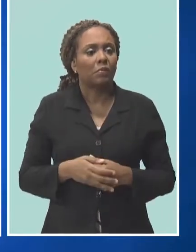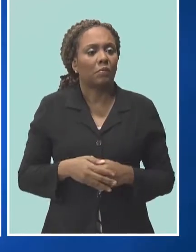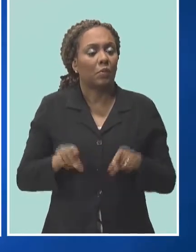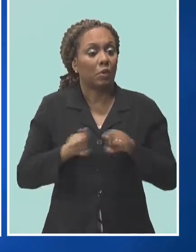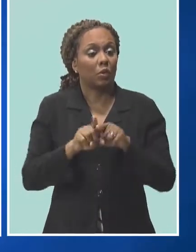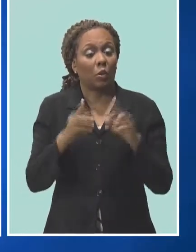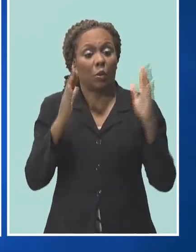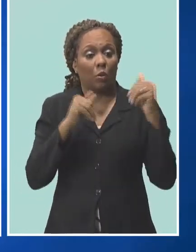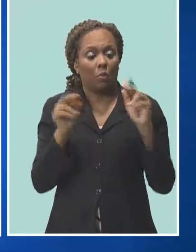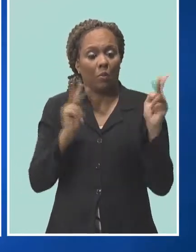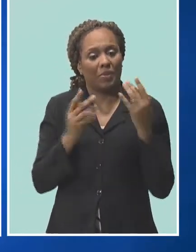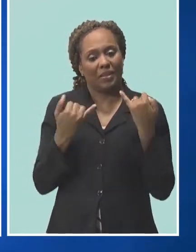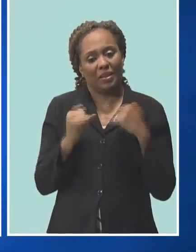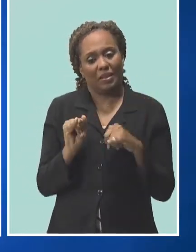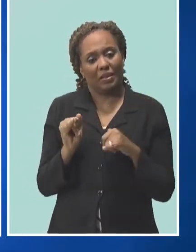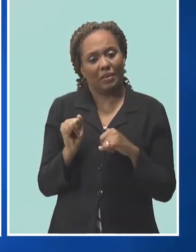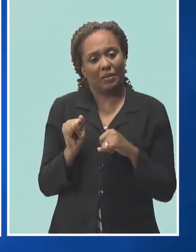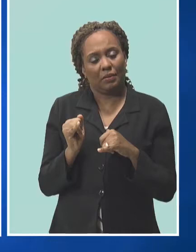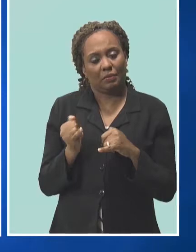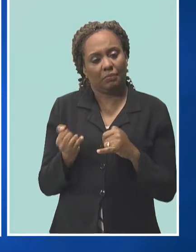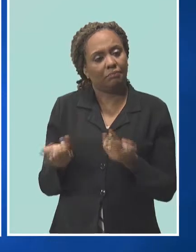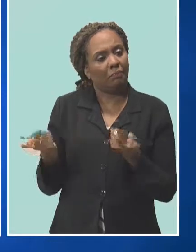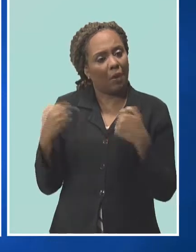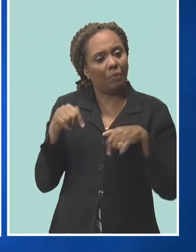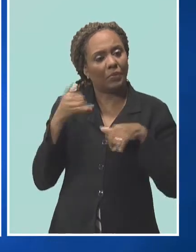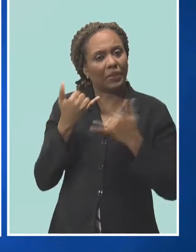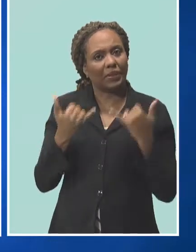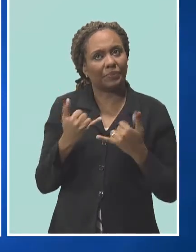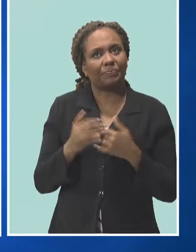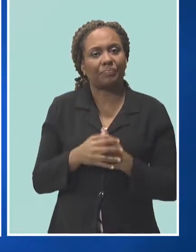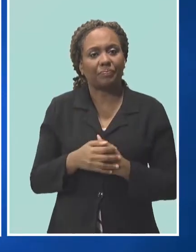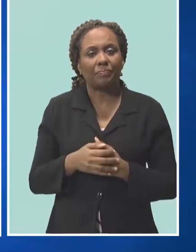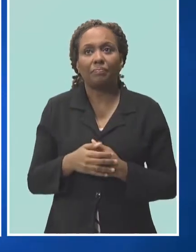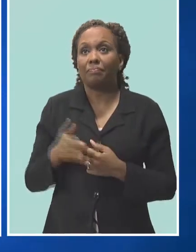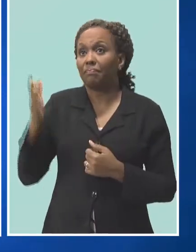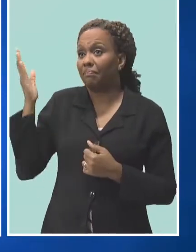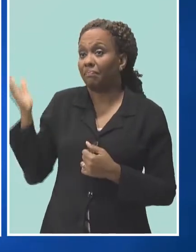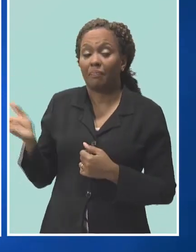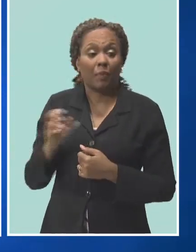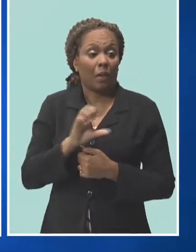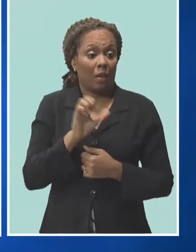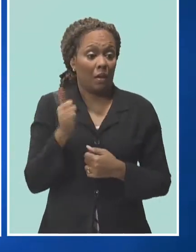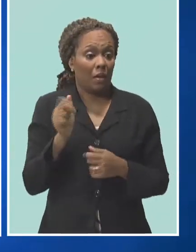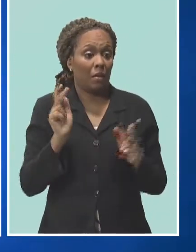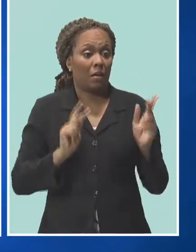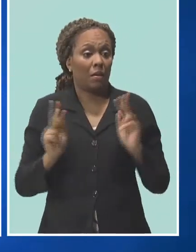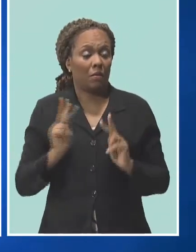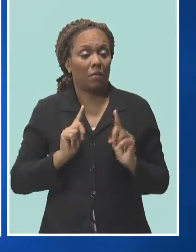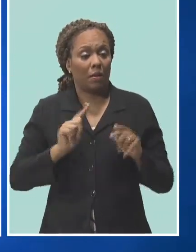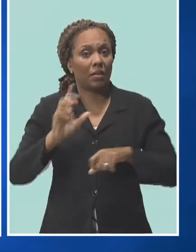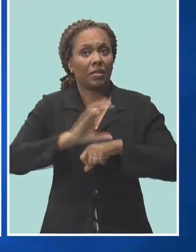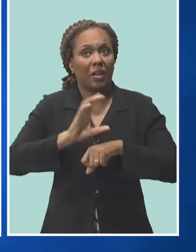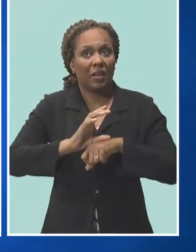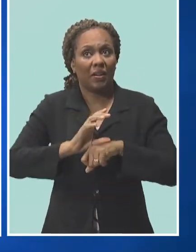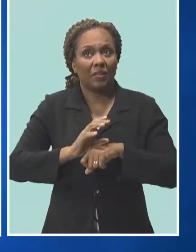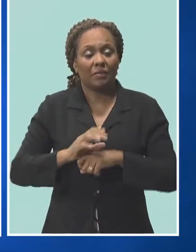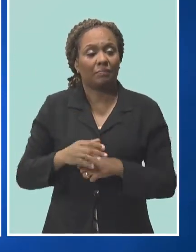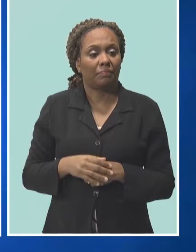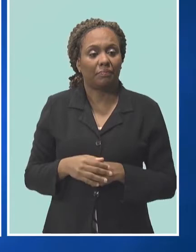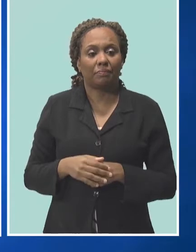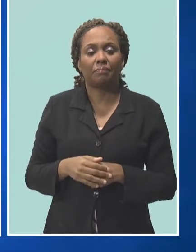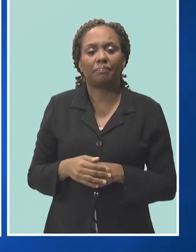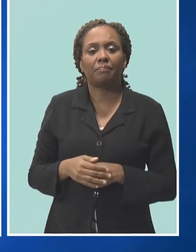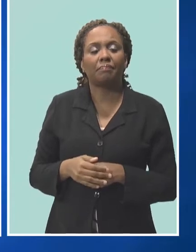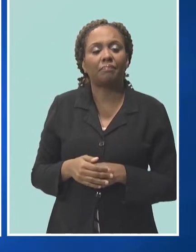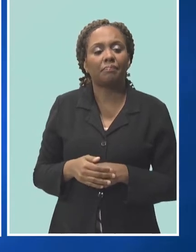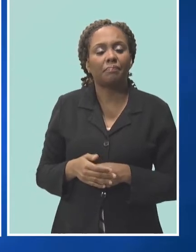on. Some men chose to observe the occasion at churches such as the Tower of Power Global Network Ministries. My advice to fathers